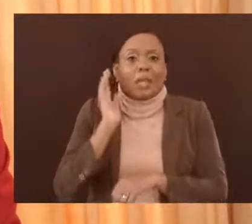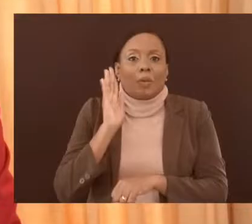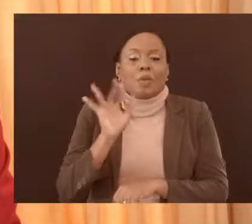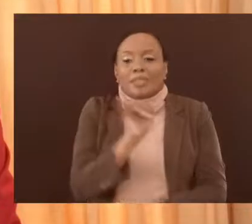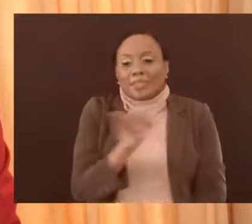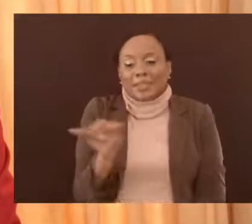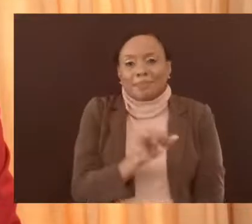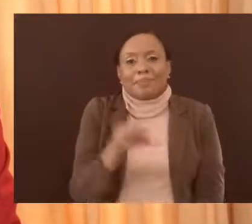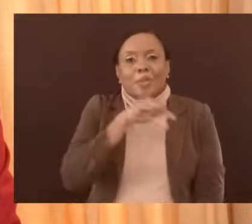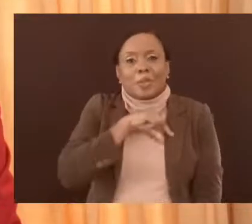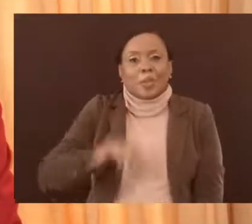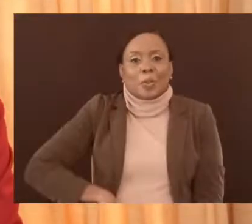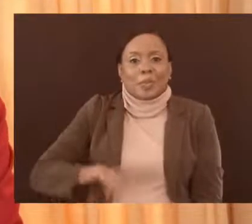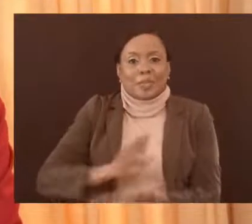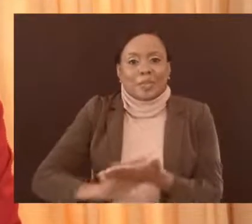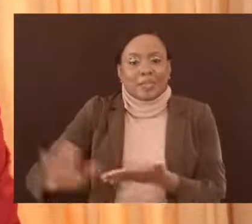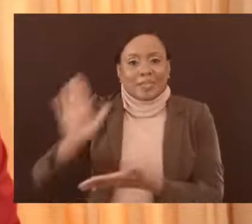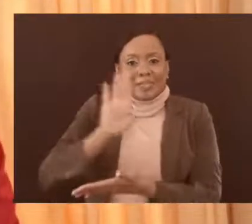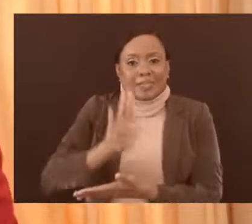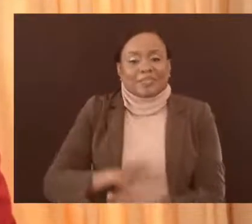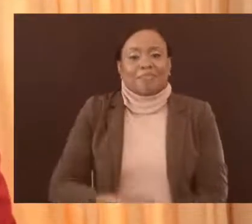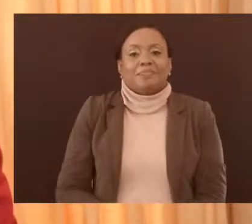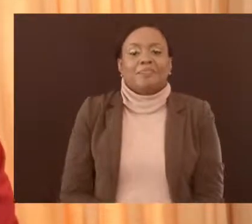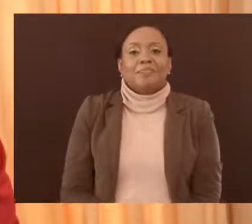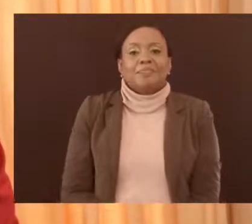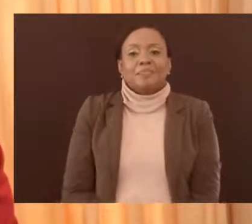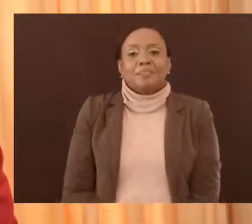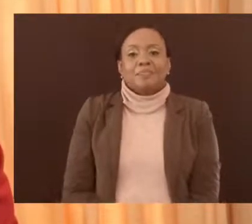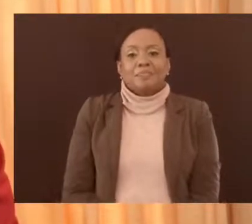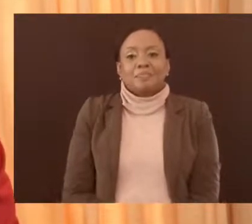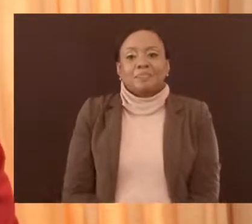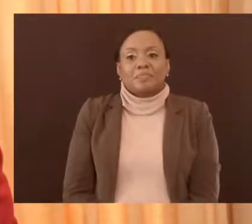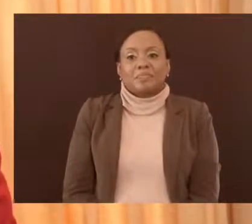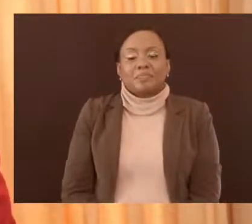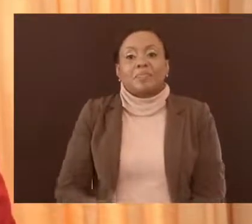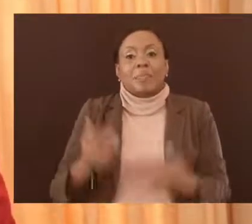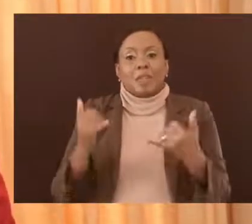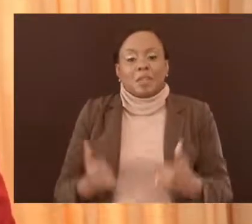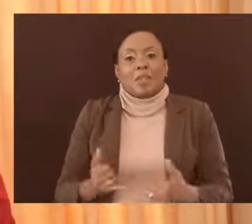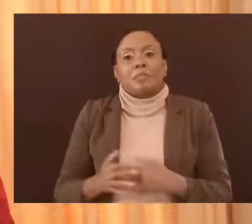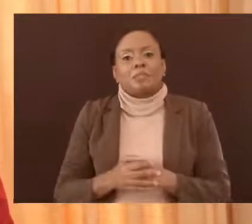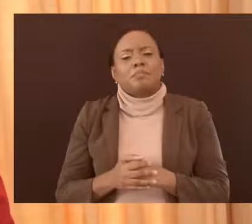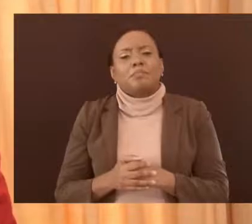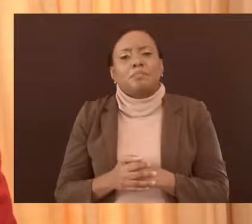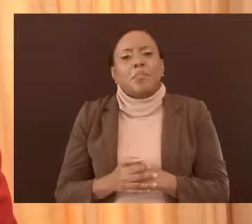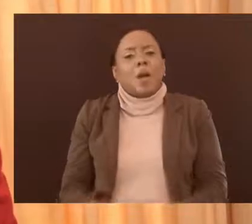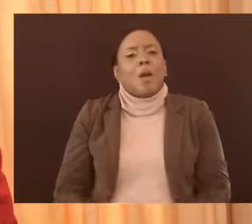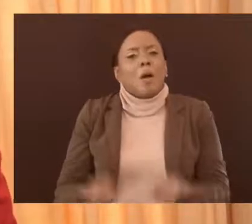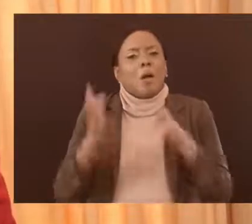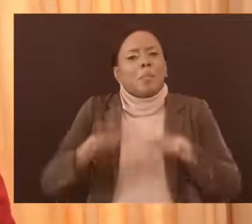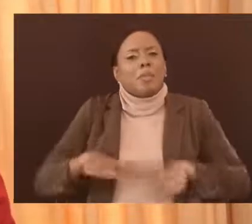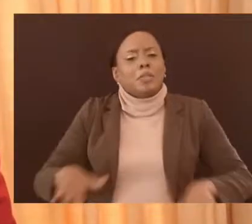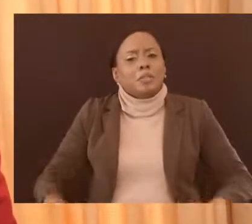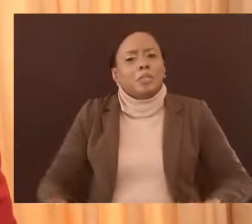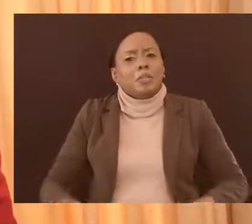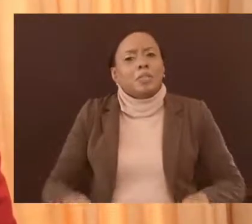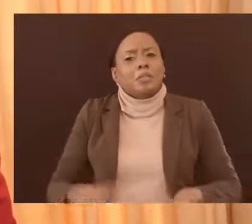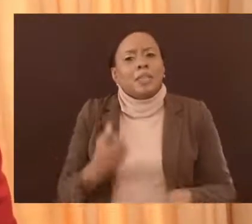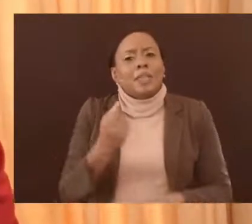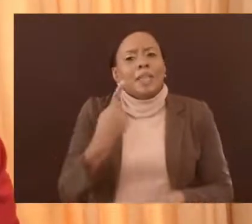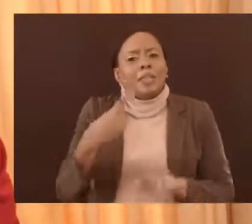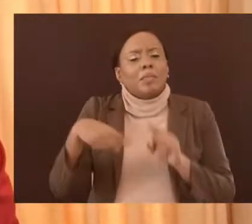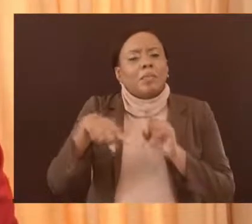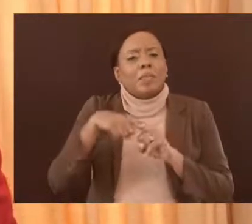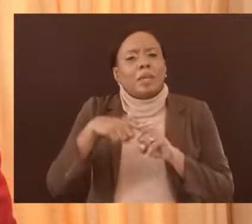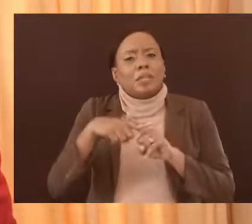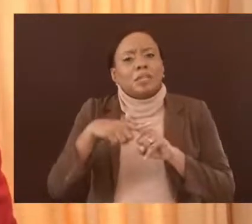Queen's College. I now turn attention to our early sitters. An early sitter is any student that is younger than 11 years